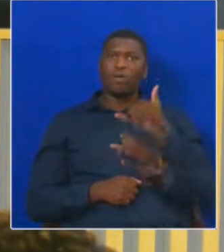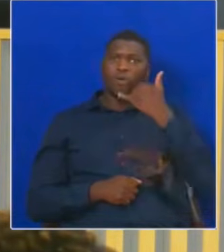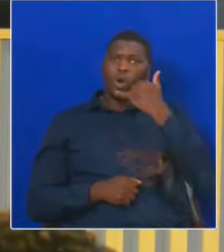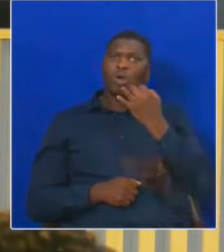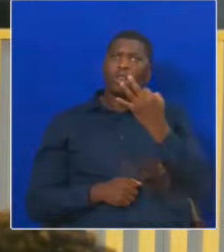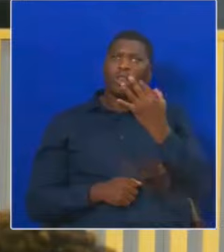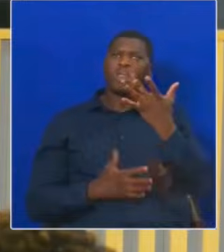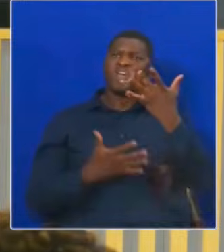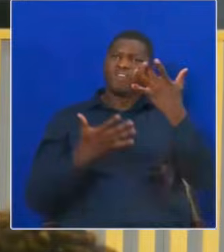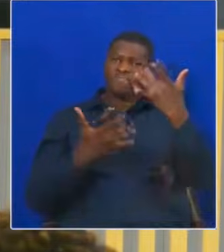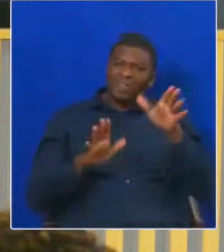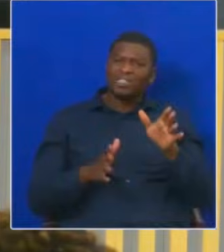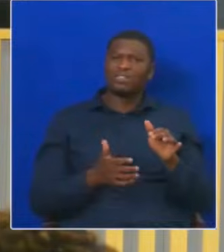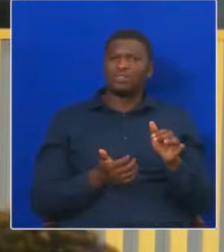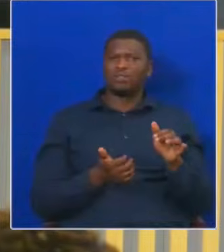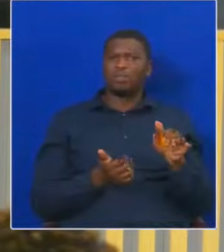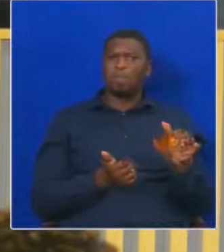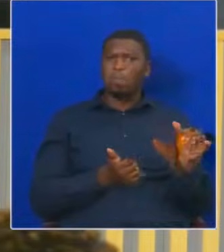the